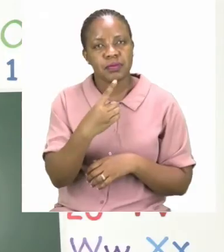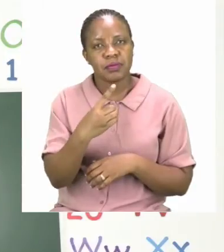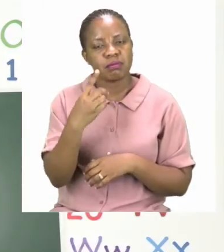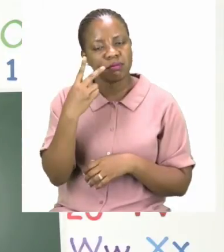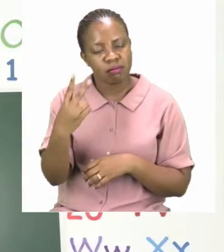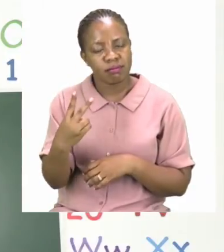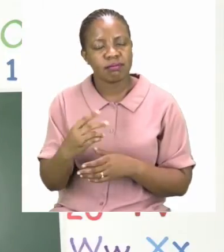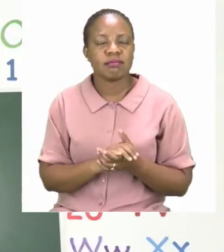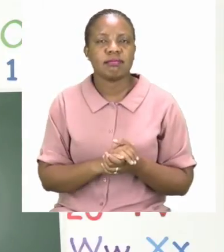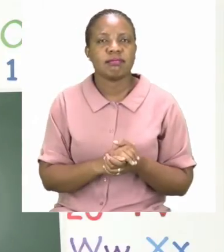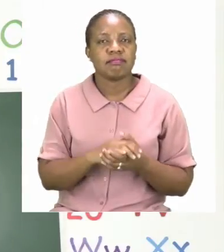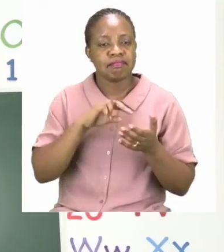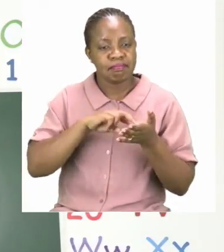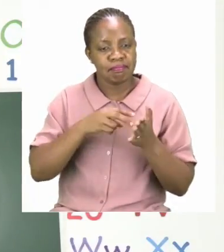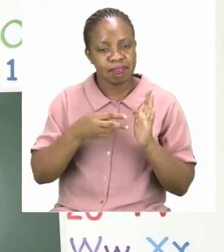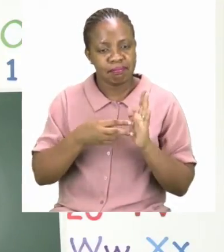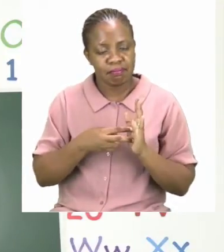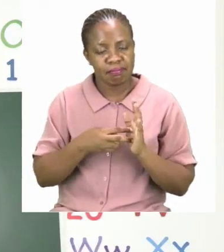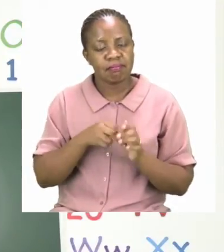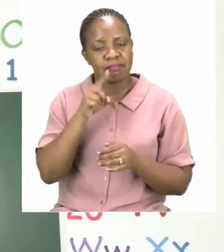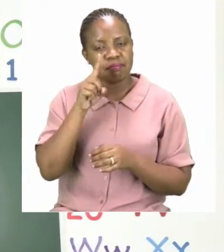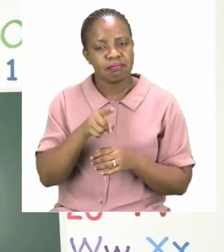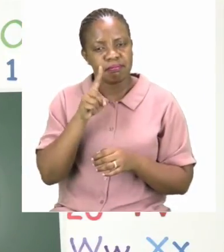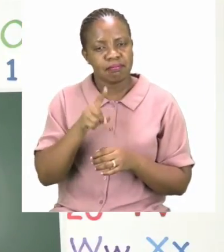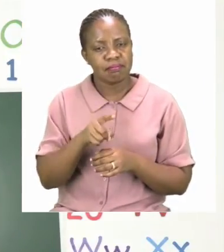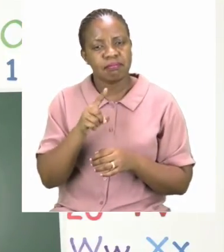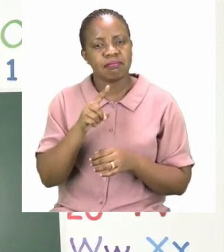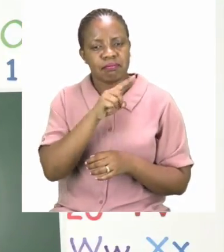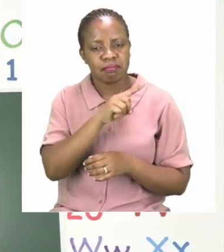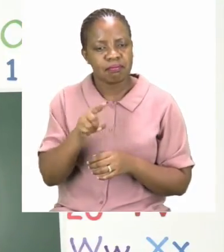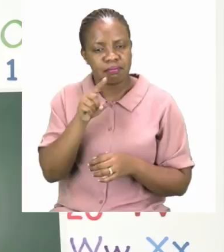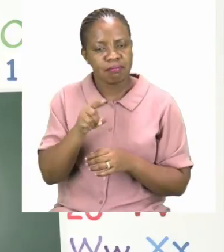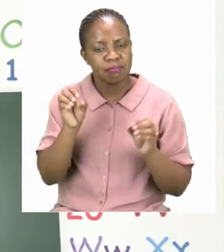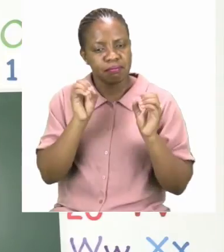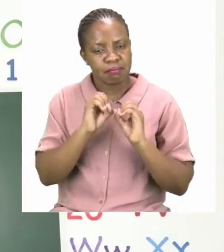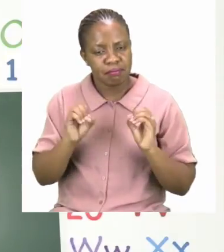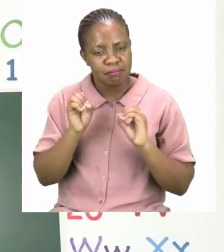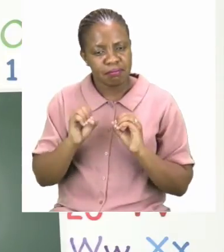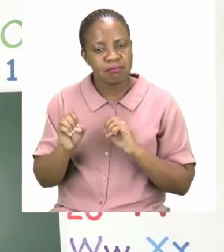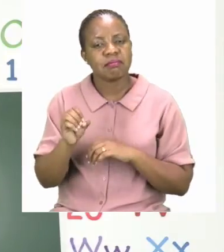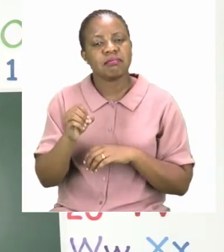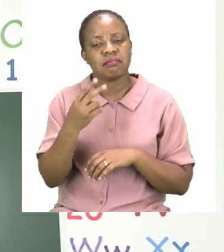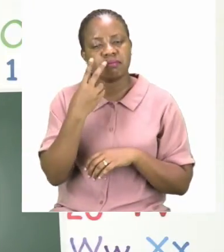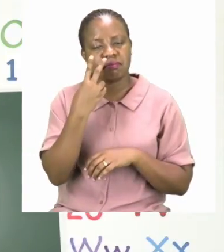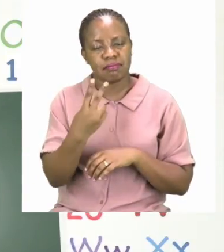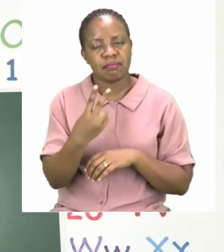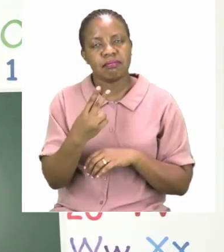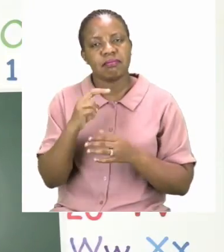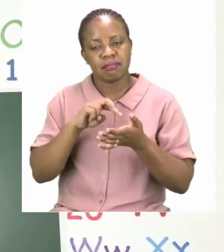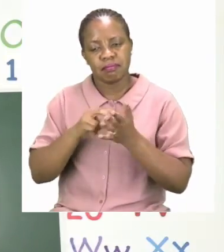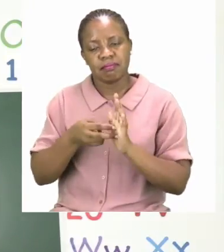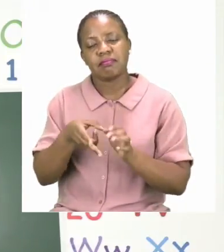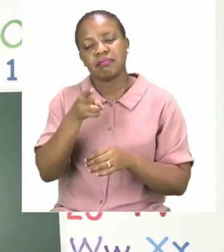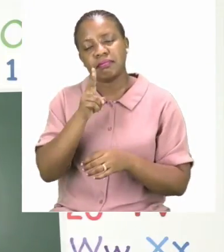2. So there are 2 sticks, meaning our answer is 2.